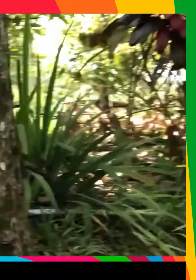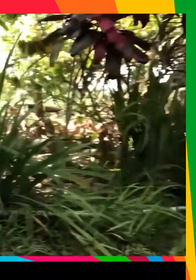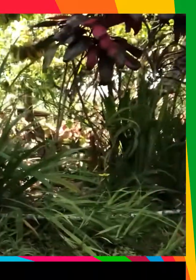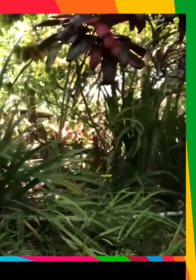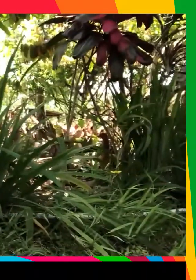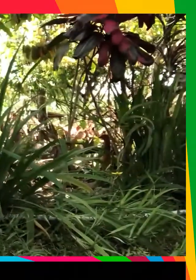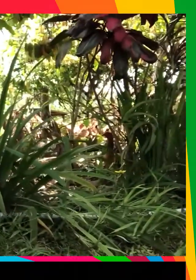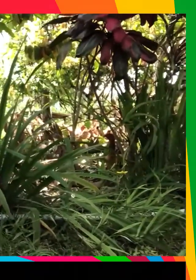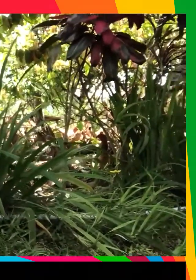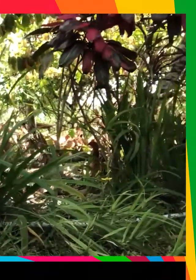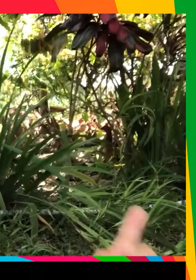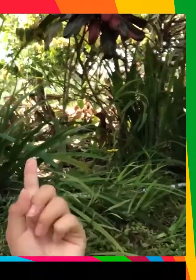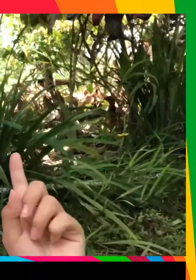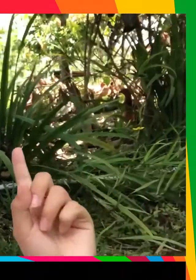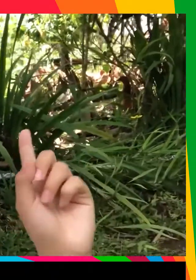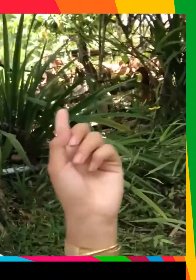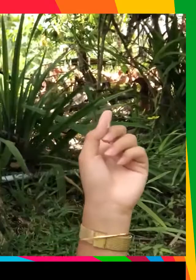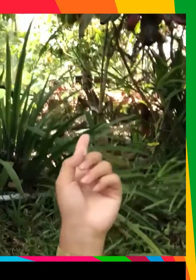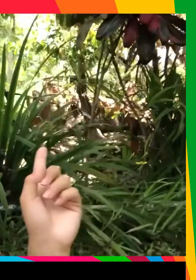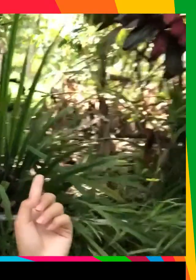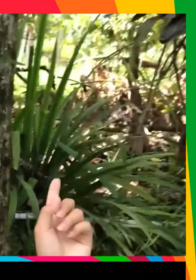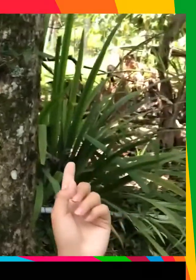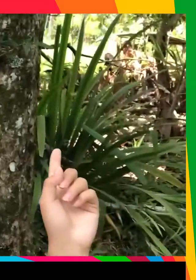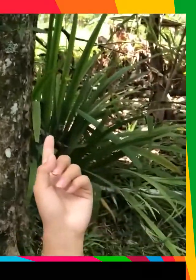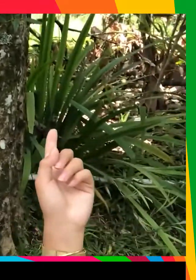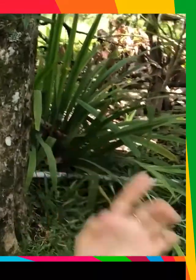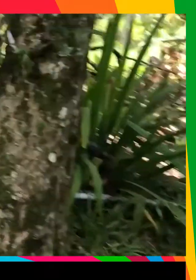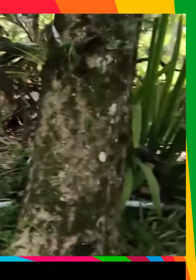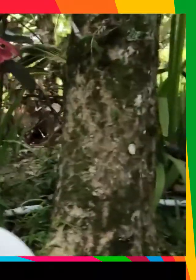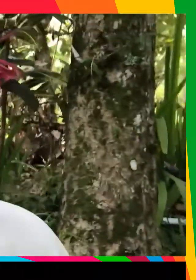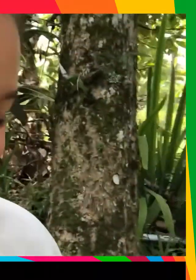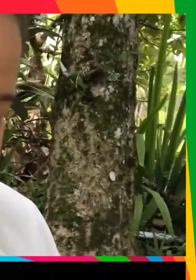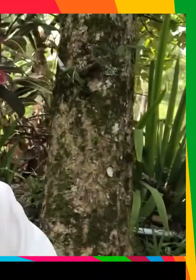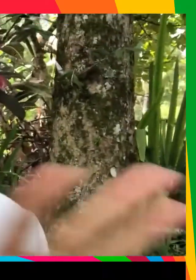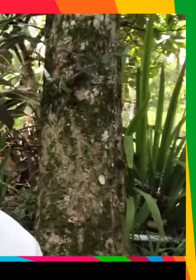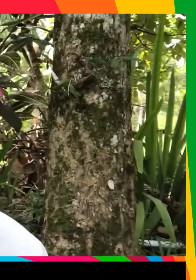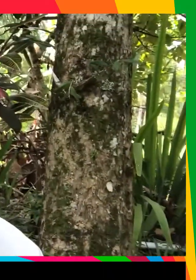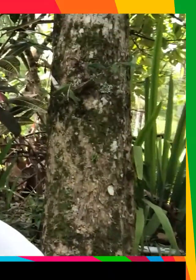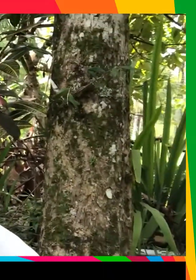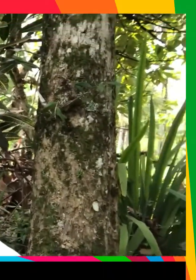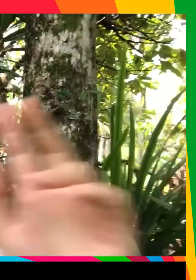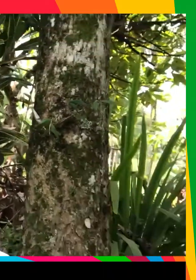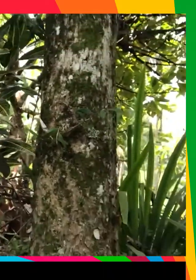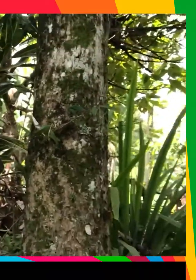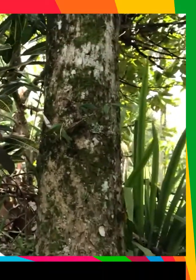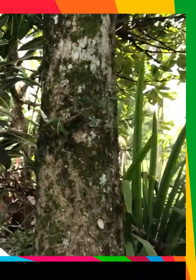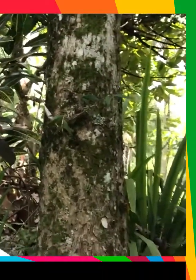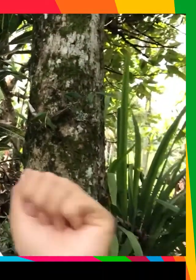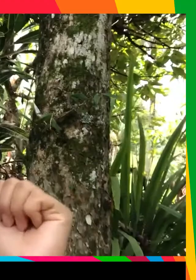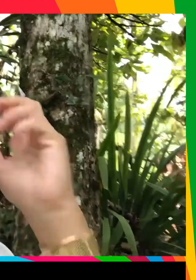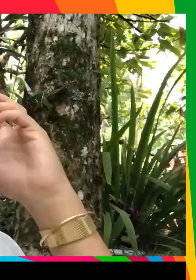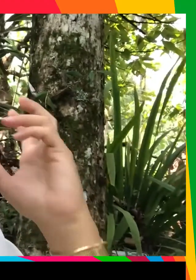I have a little, sorry, I was a bit distracted because I had a chicken coming. I don't know if you can see it. Anyways, to the point, lesson number